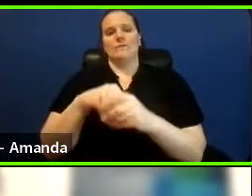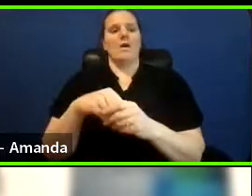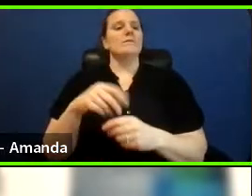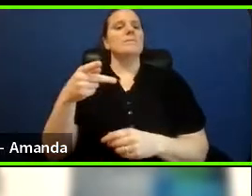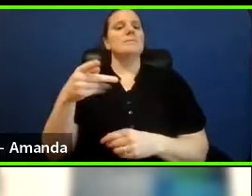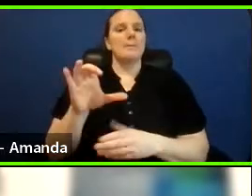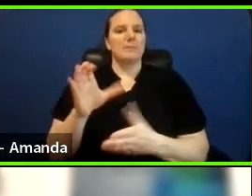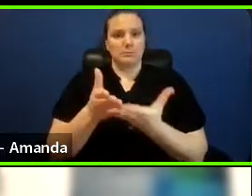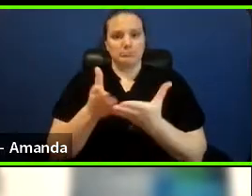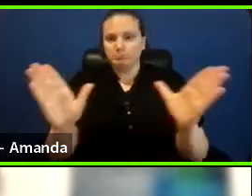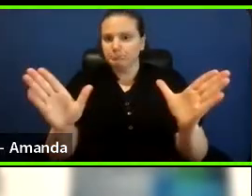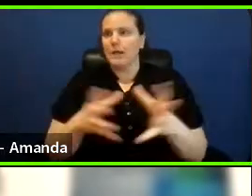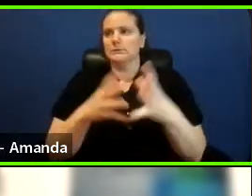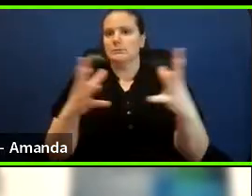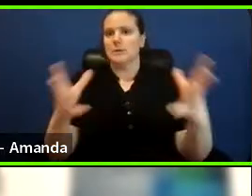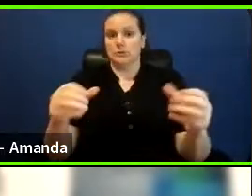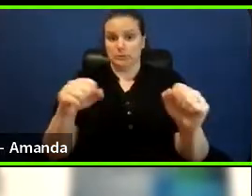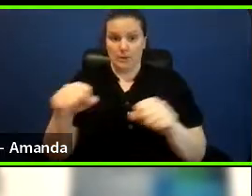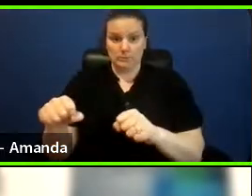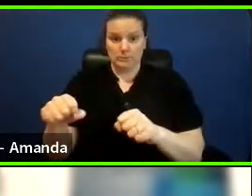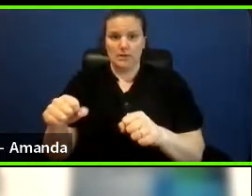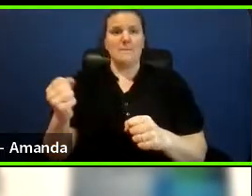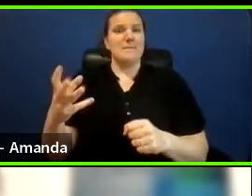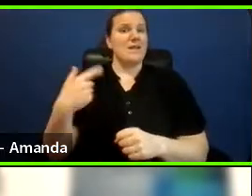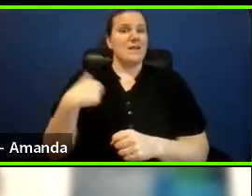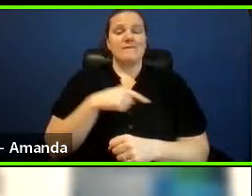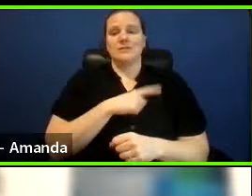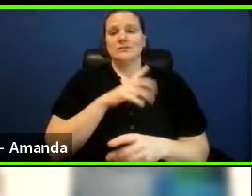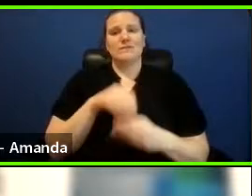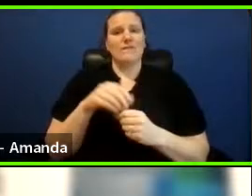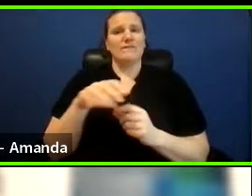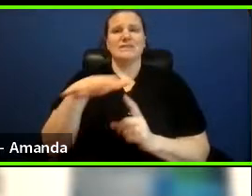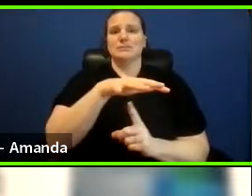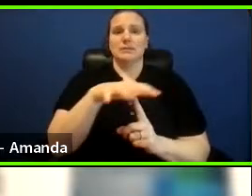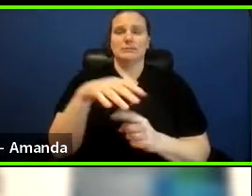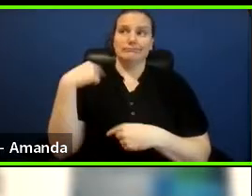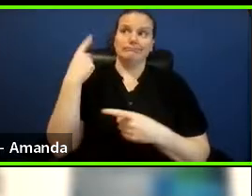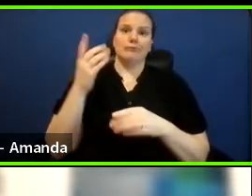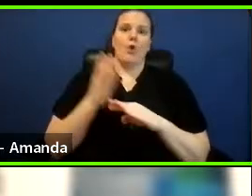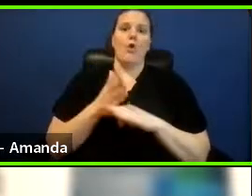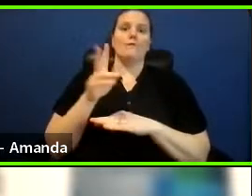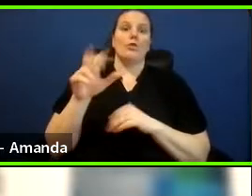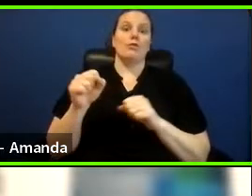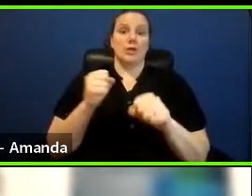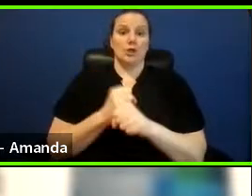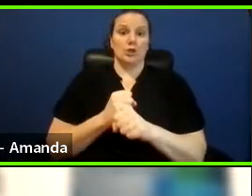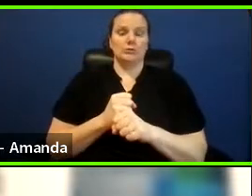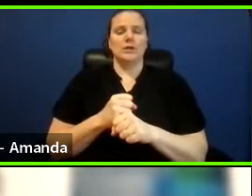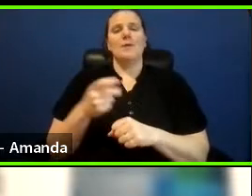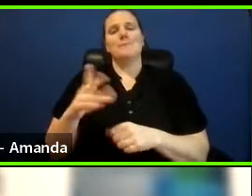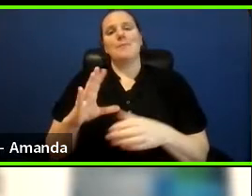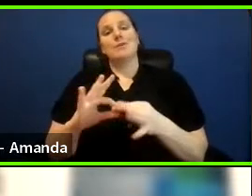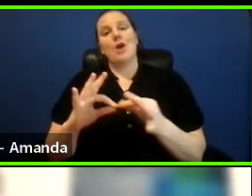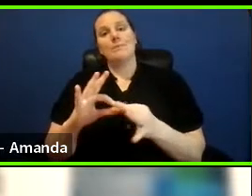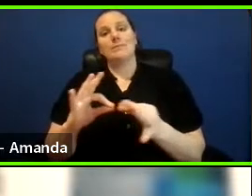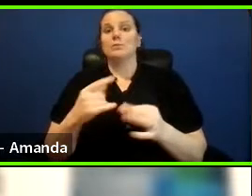as much as possible. And many of us have been in this space for over 3 years. We do our public comment. We say when we're going to do our public comment.